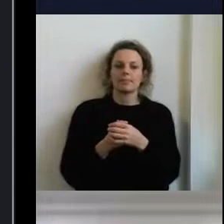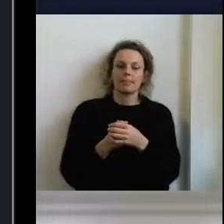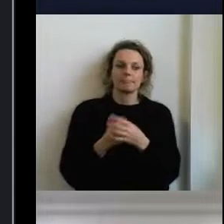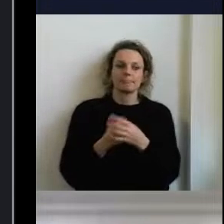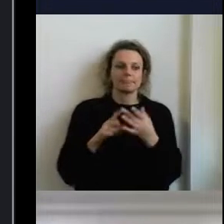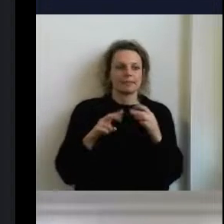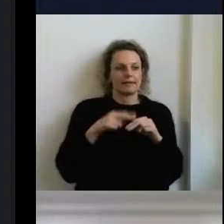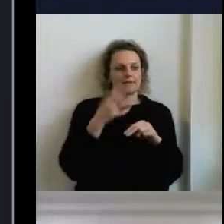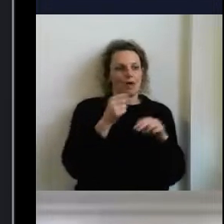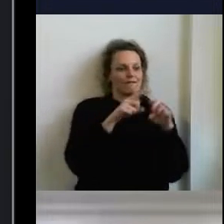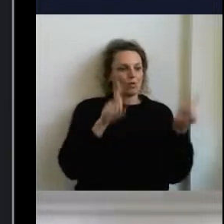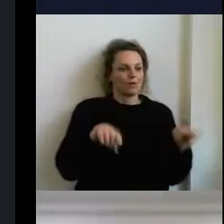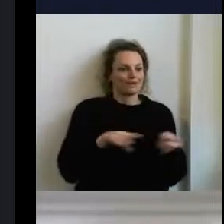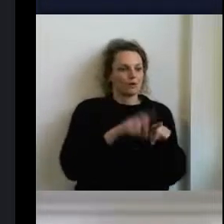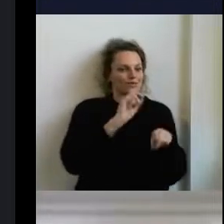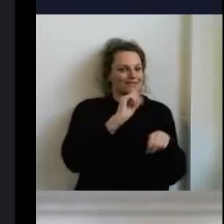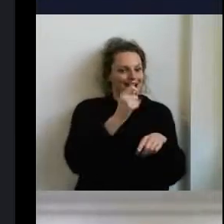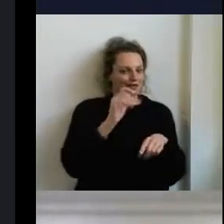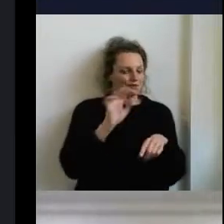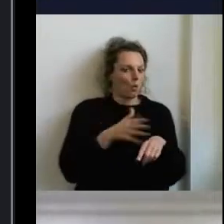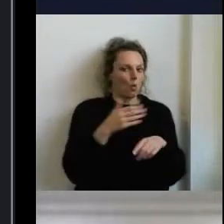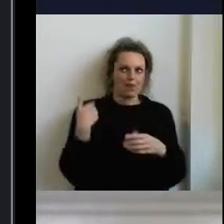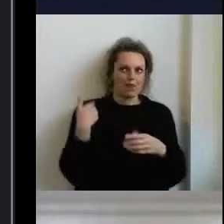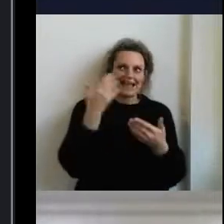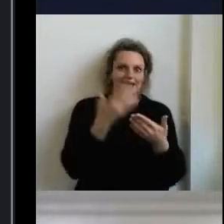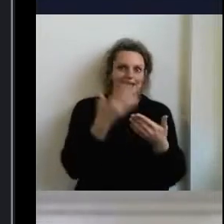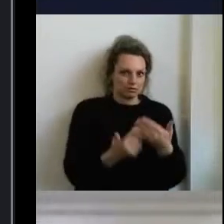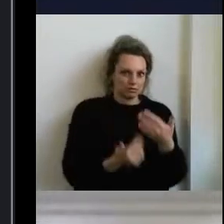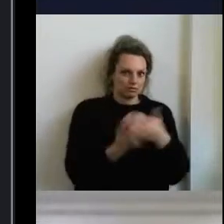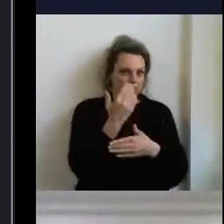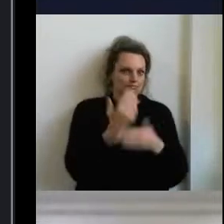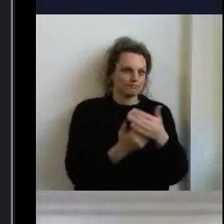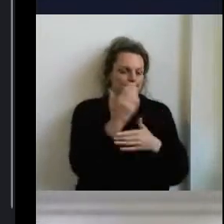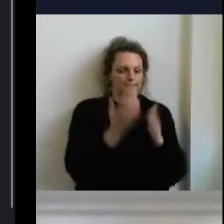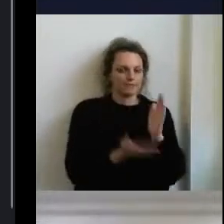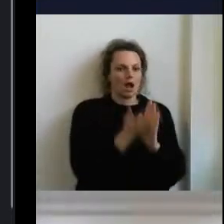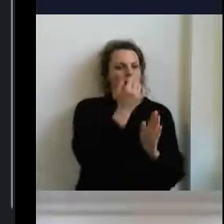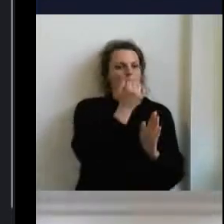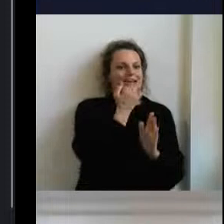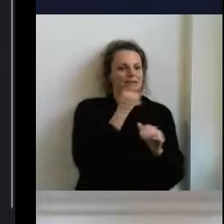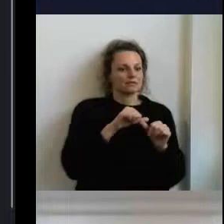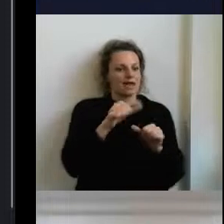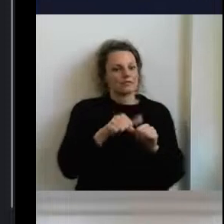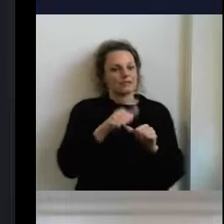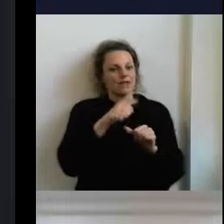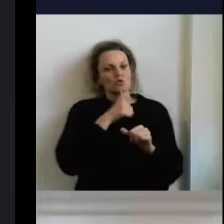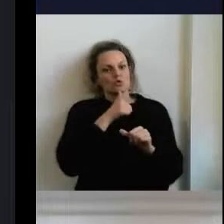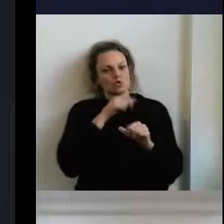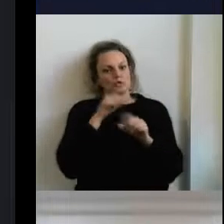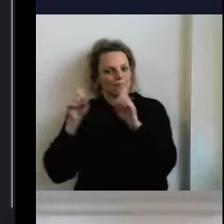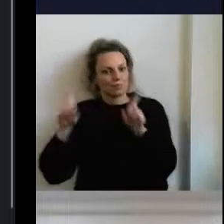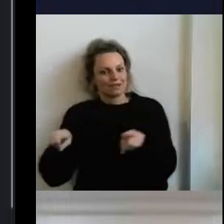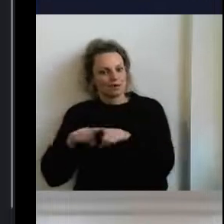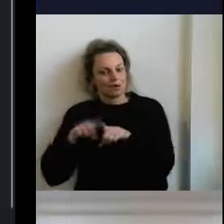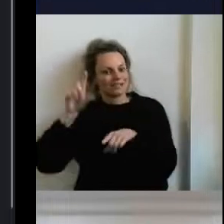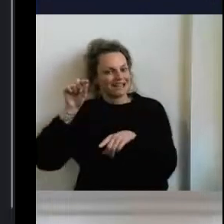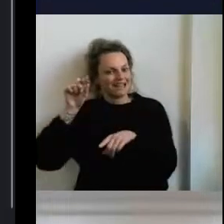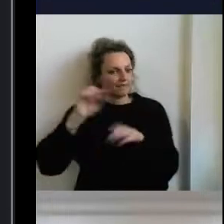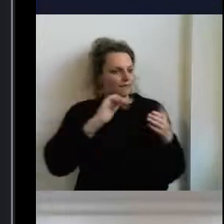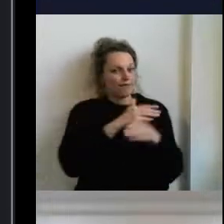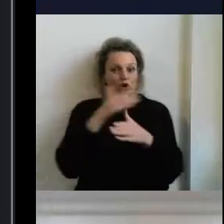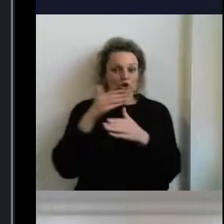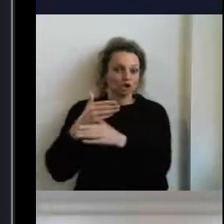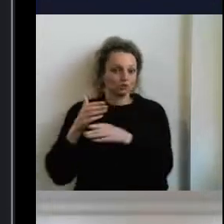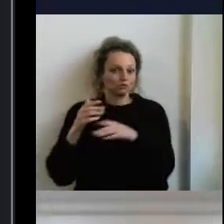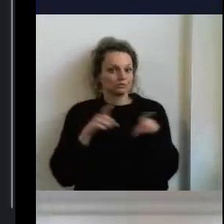Windows 10 with all the latest updates, and then you also used it with Windows 11, the functionality is going to be the same. I